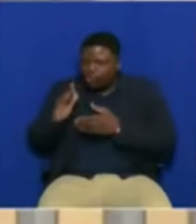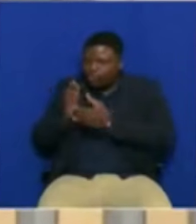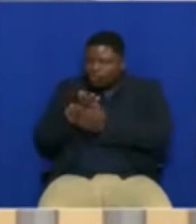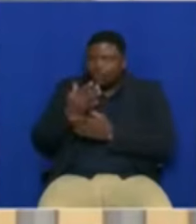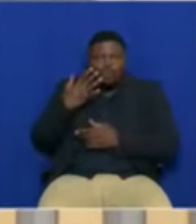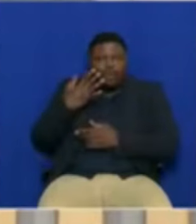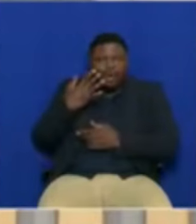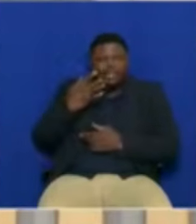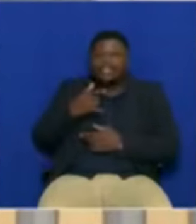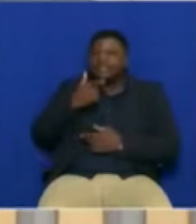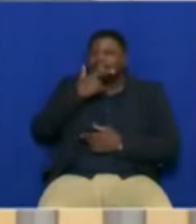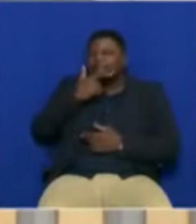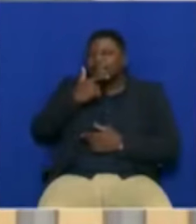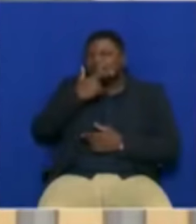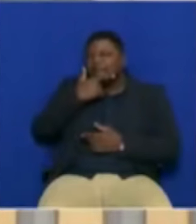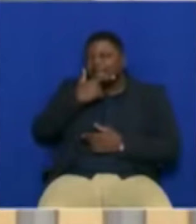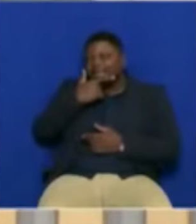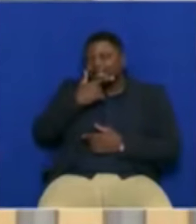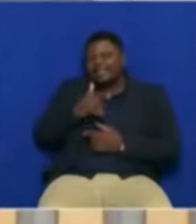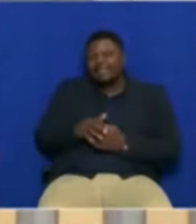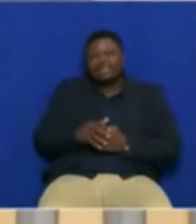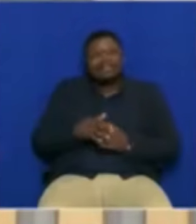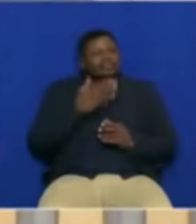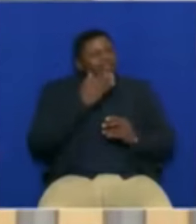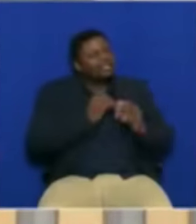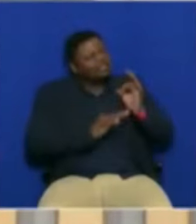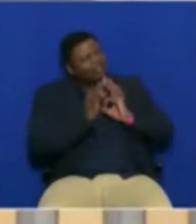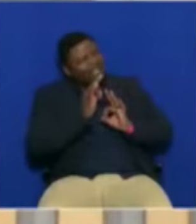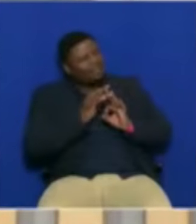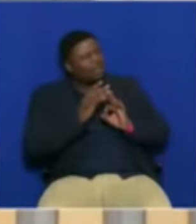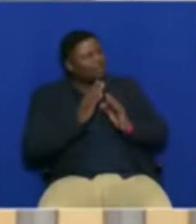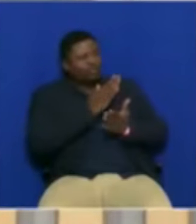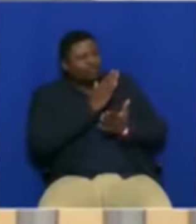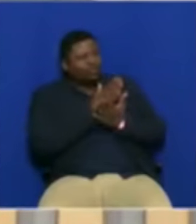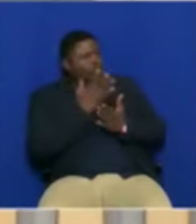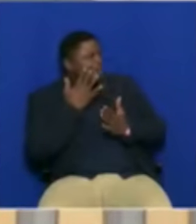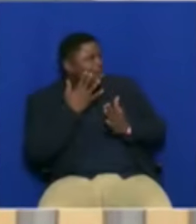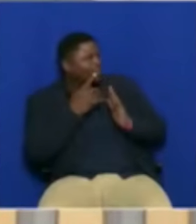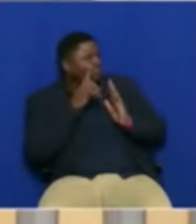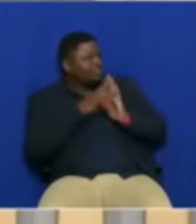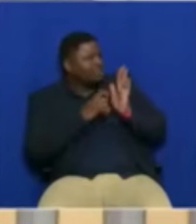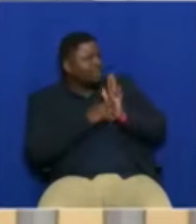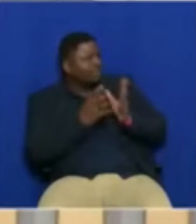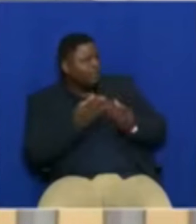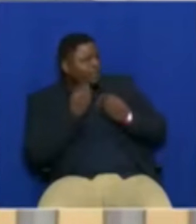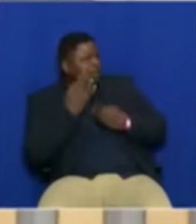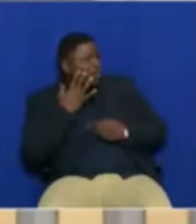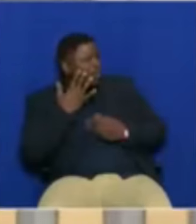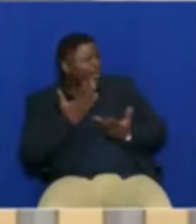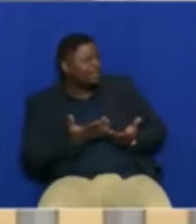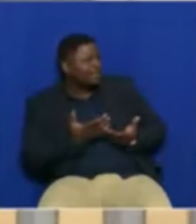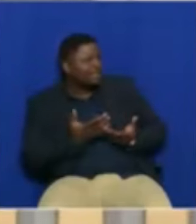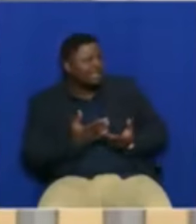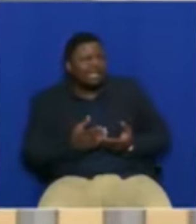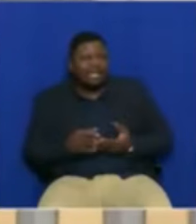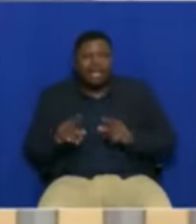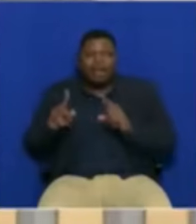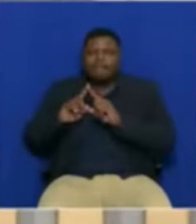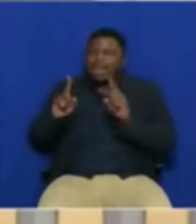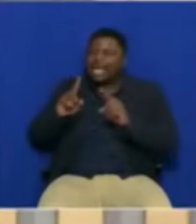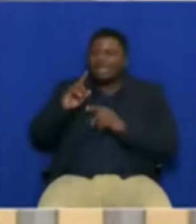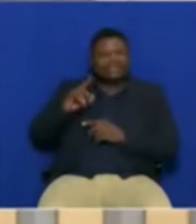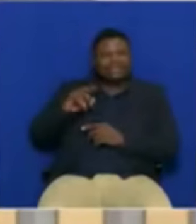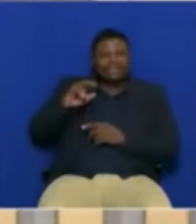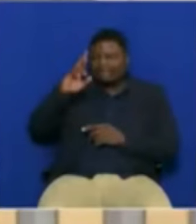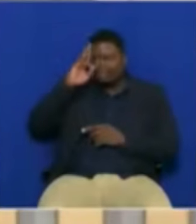I'm not too sure when. Okay, And but it was in December. I'm recalling quite deep into my memory, so I'm not too sure when,